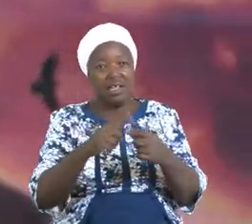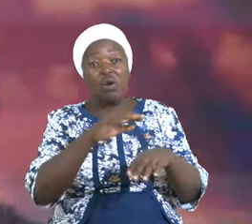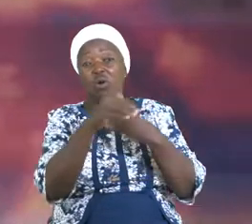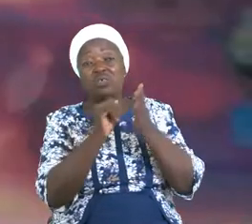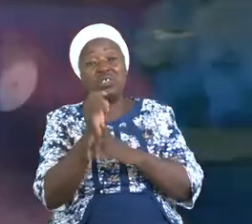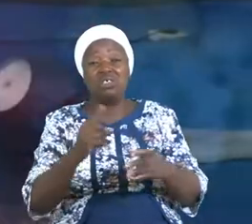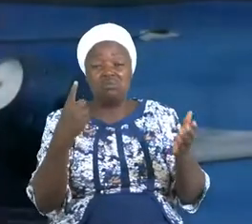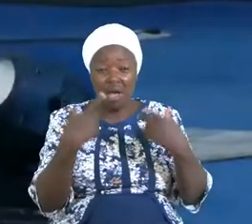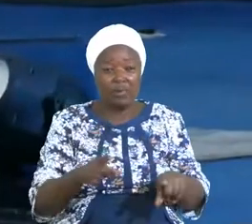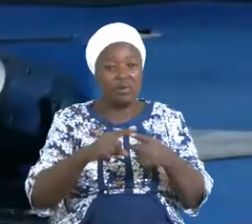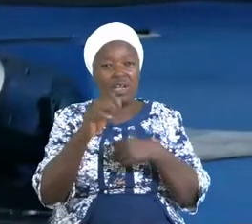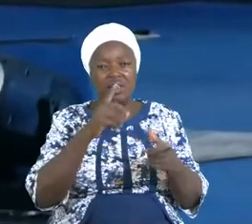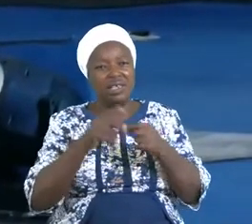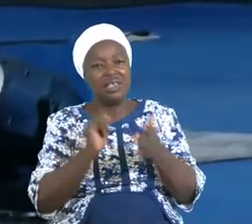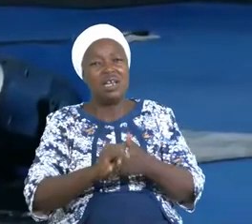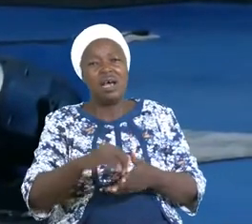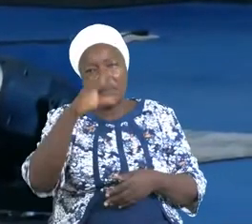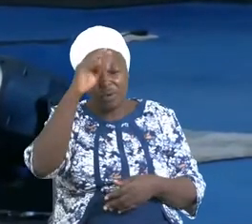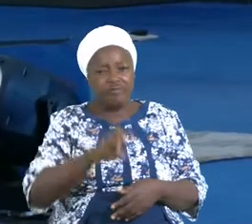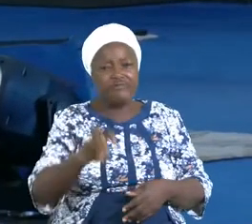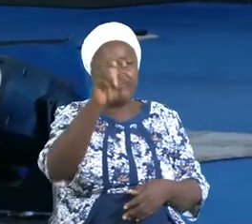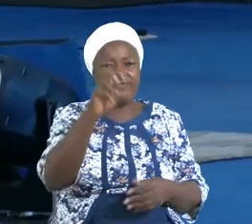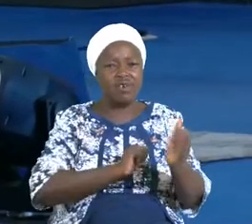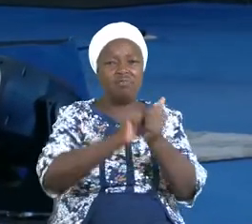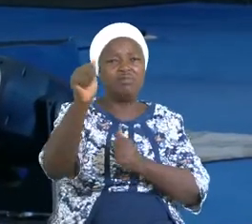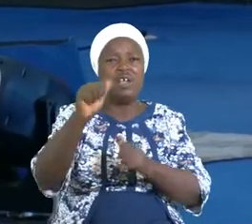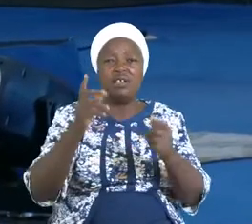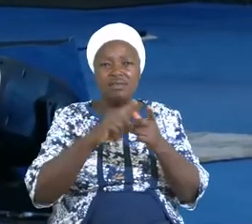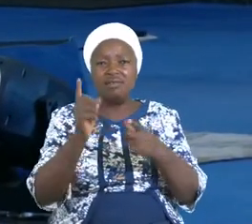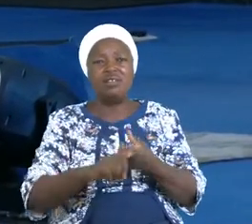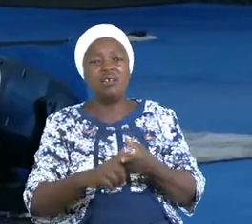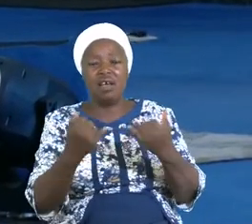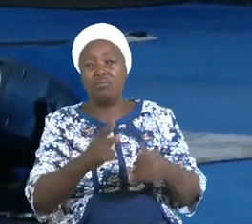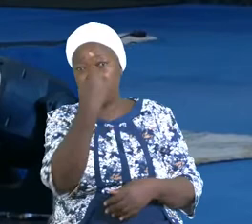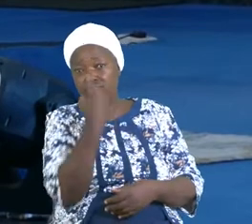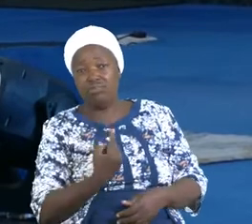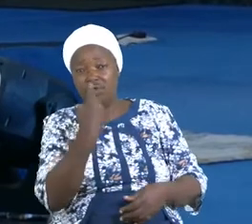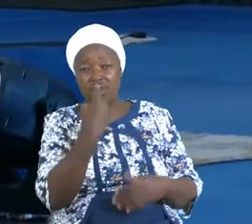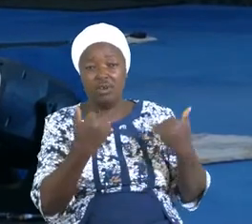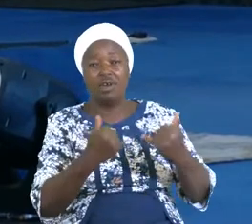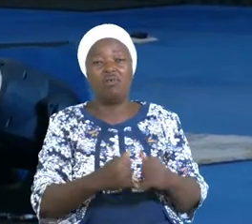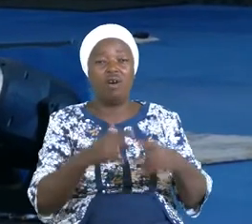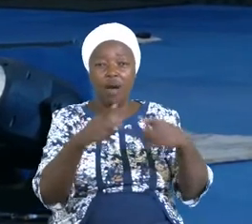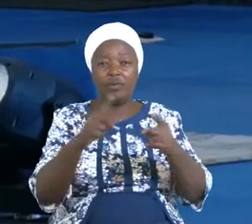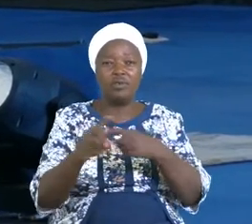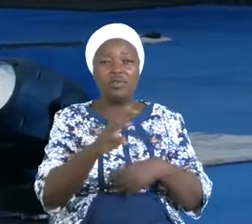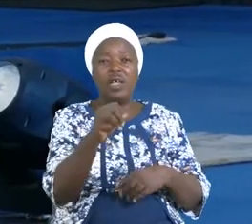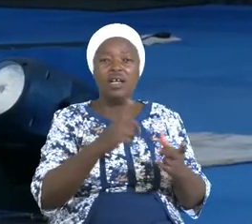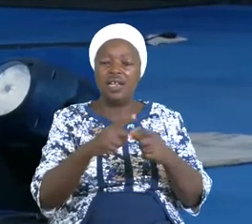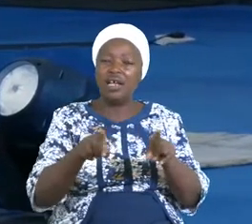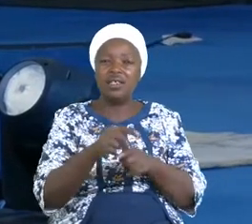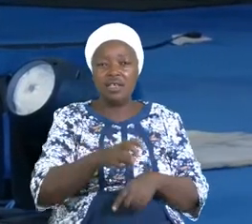prodigal sons, loneliness catches up with them. As their prodigal